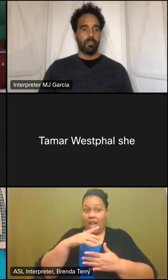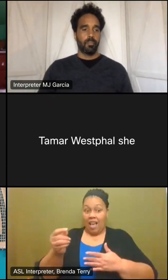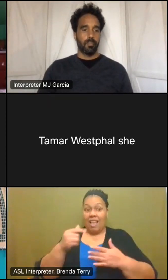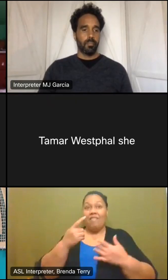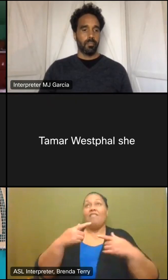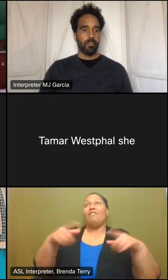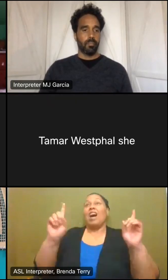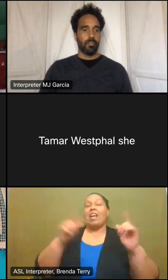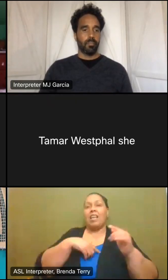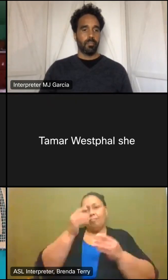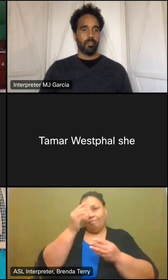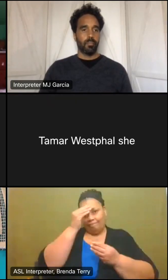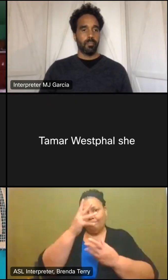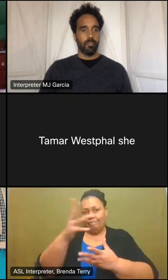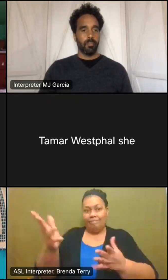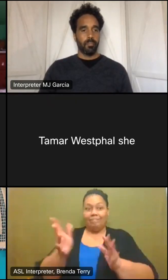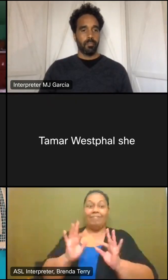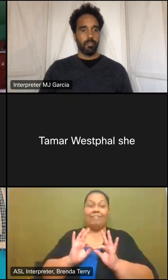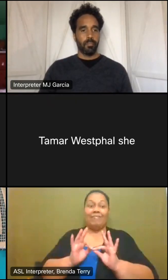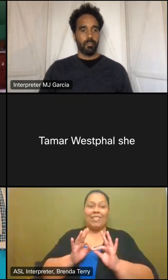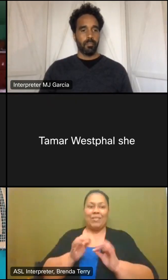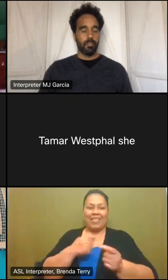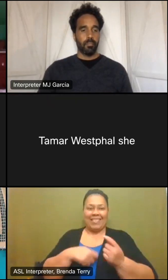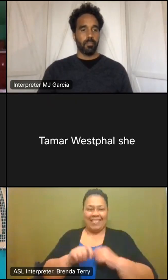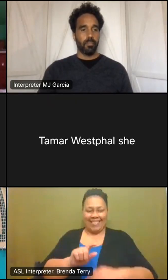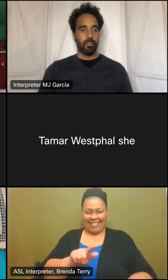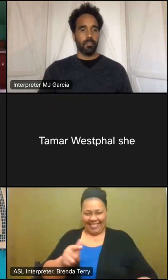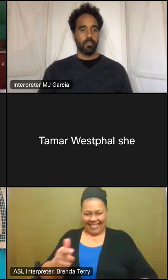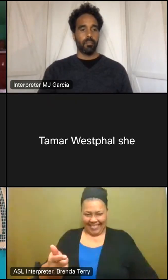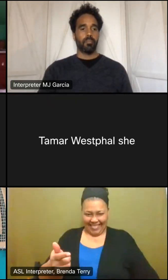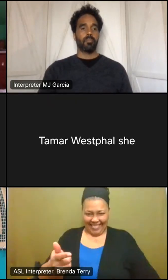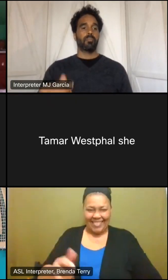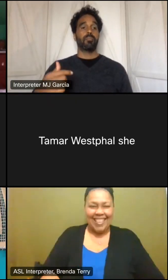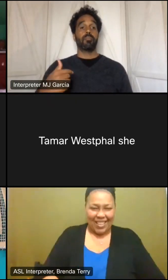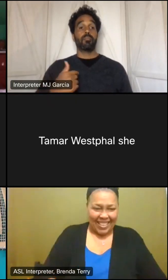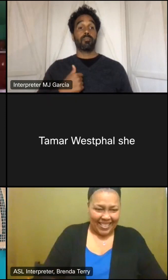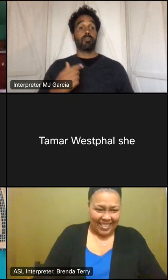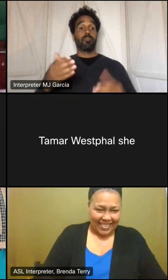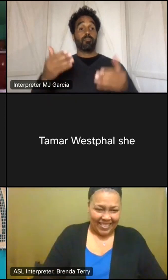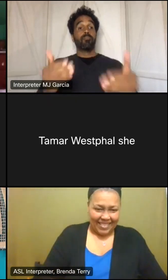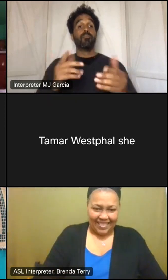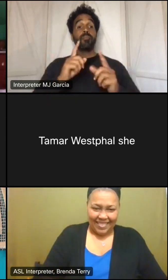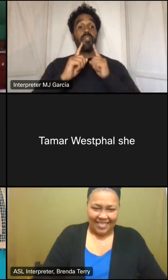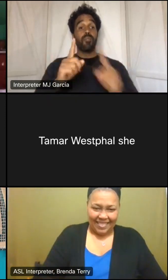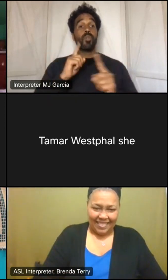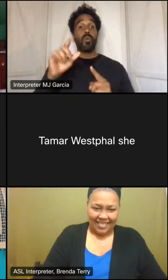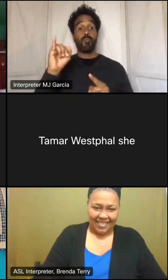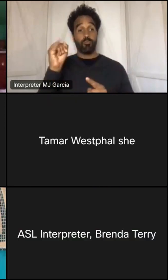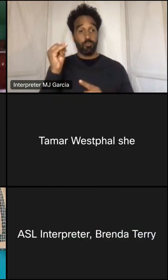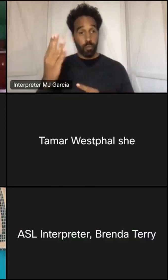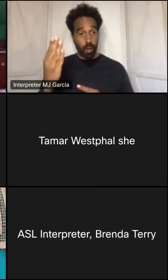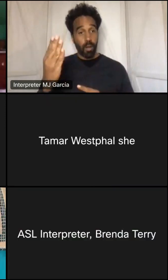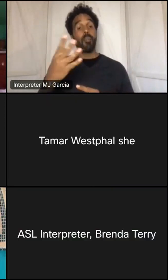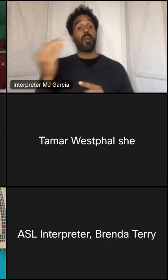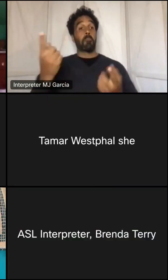finally disclosed, and I interviewed for the job, and I got the job, right? So I got this youth advocate